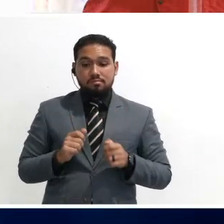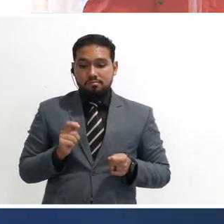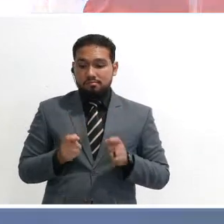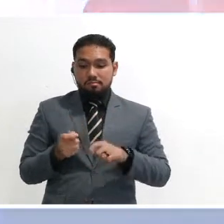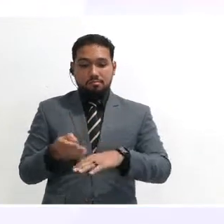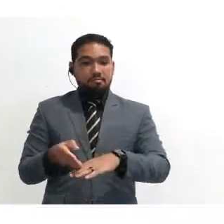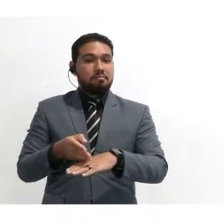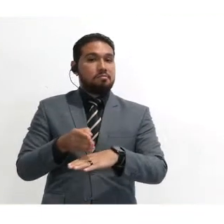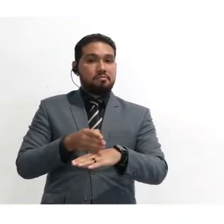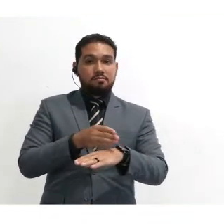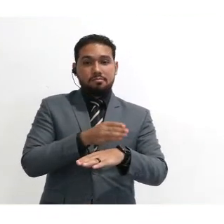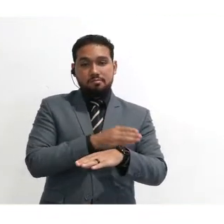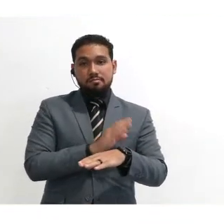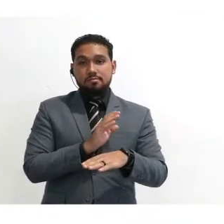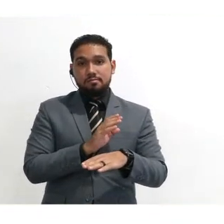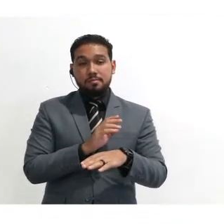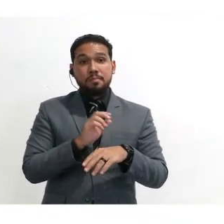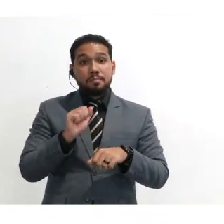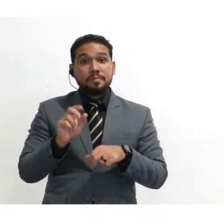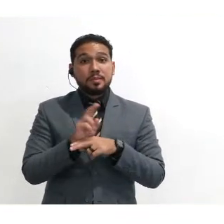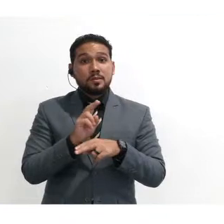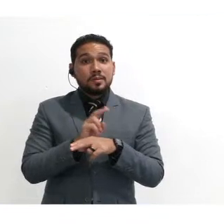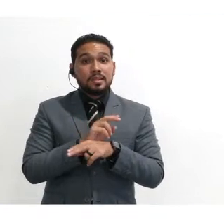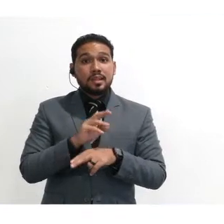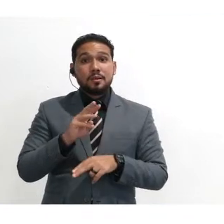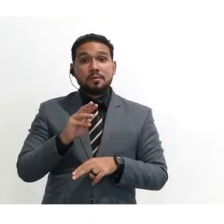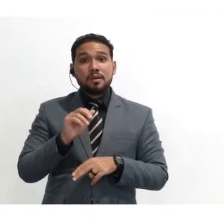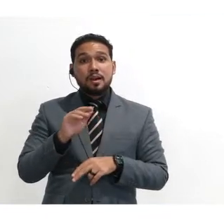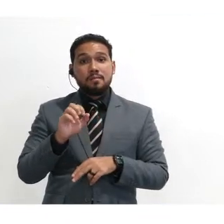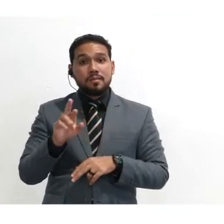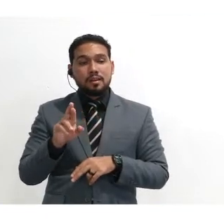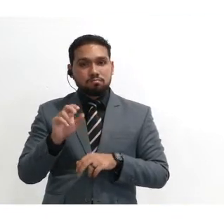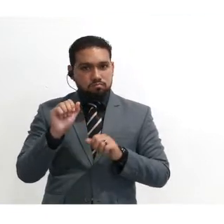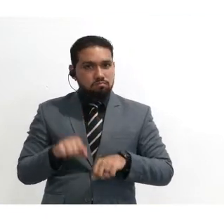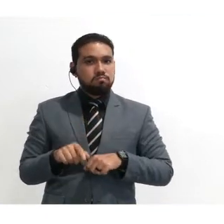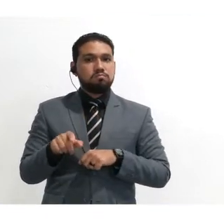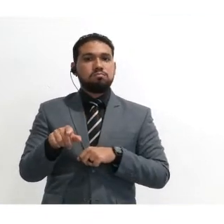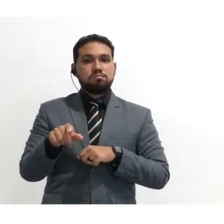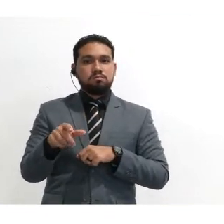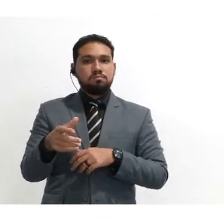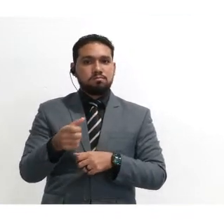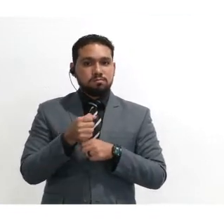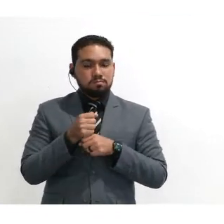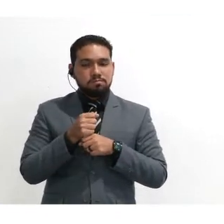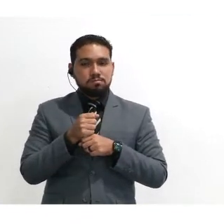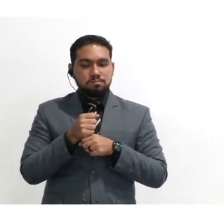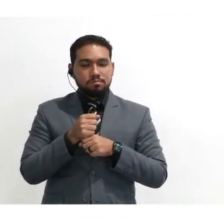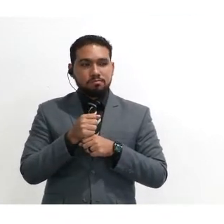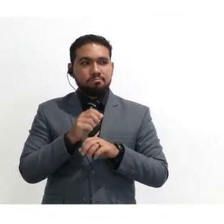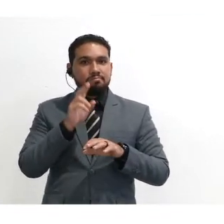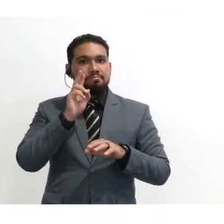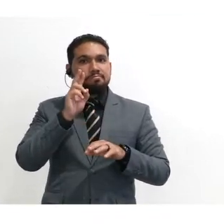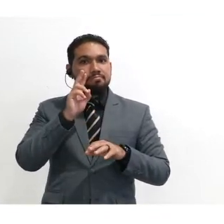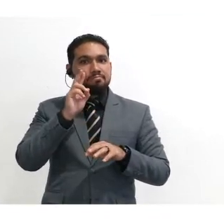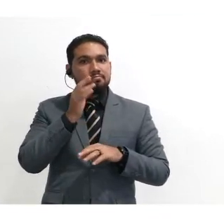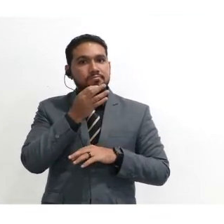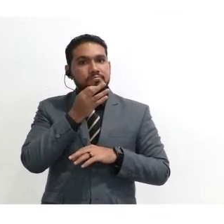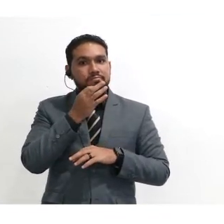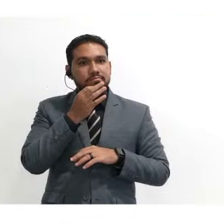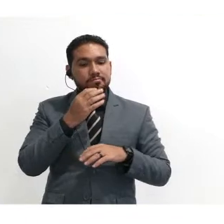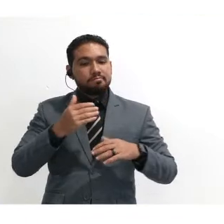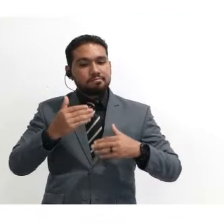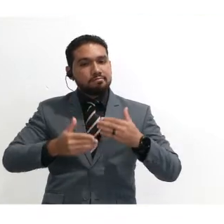for one type of chip. Faster time to market. It's typically easier to integrate at the package level than it